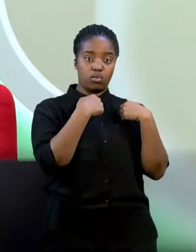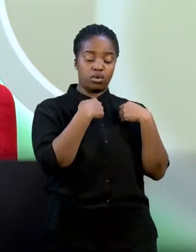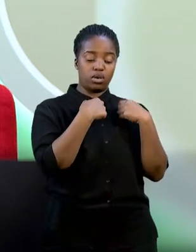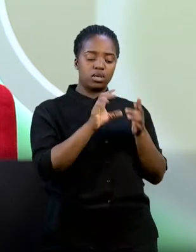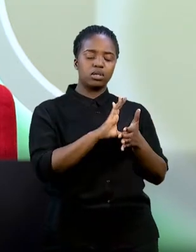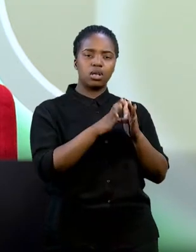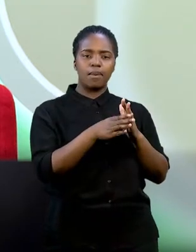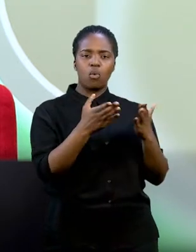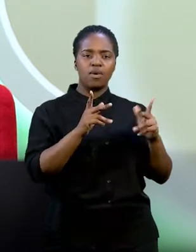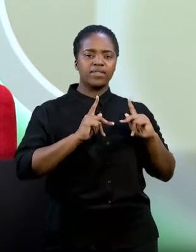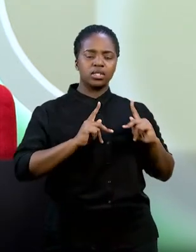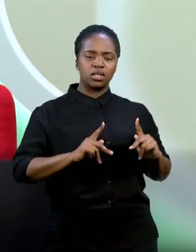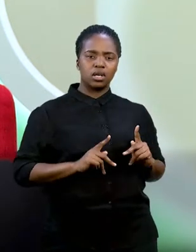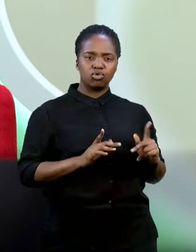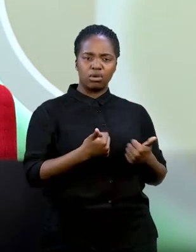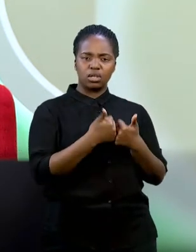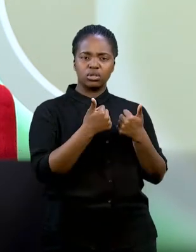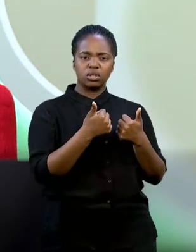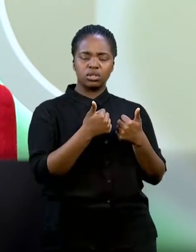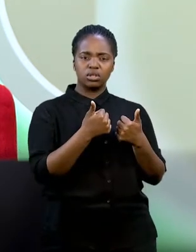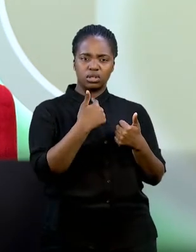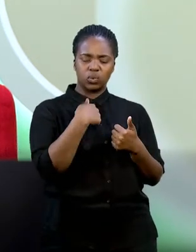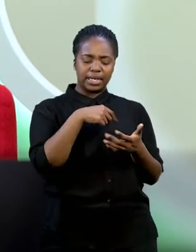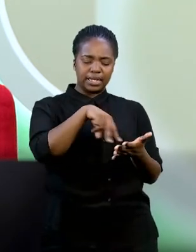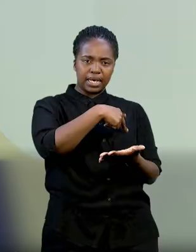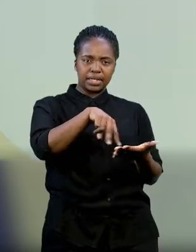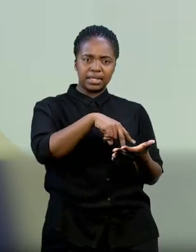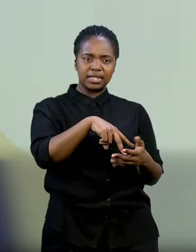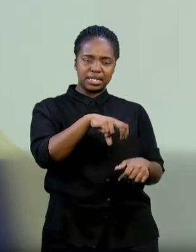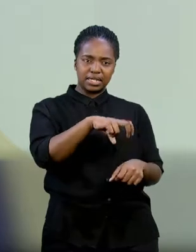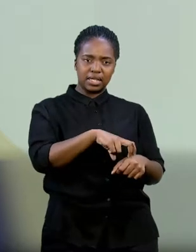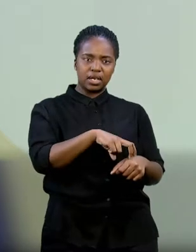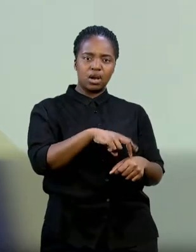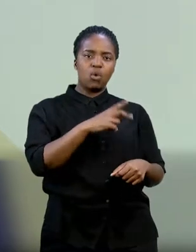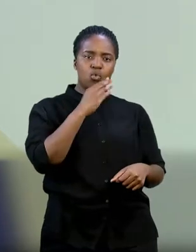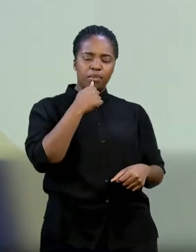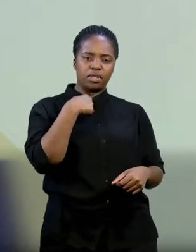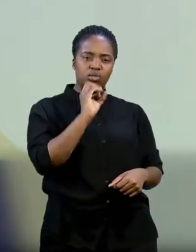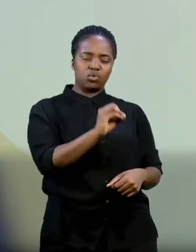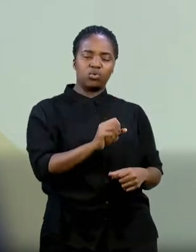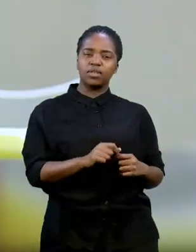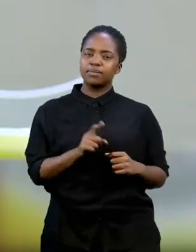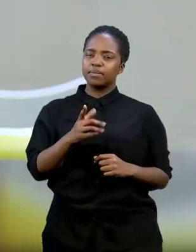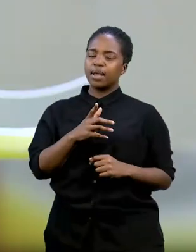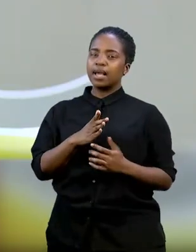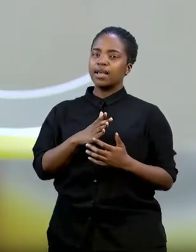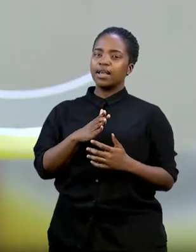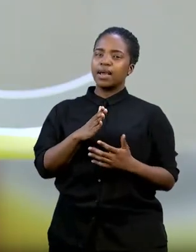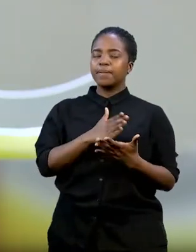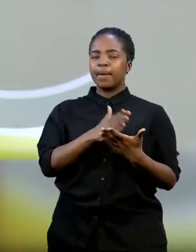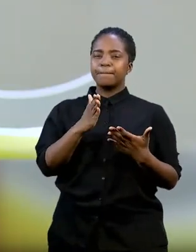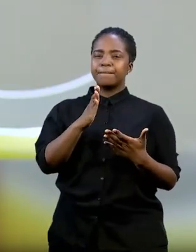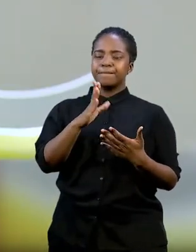batho ba leng disabled or physically challenged ba leng really di dancer, we need to avail ourselves. Mama, hona le